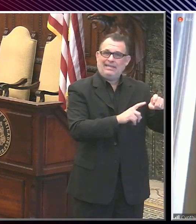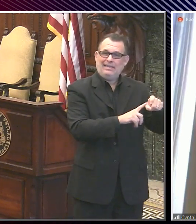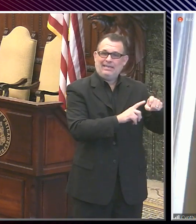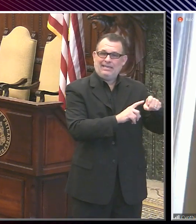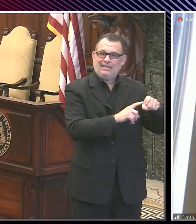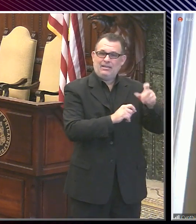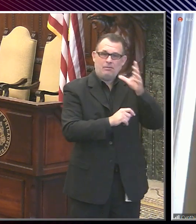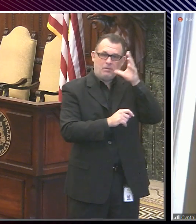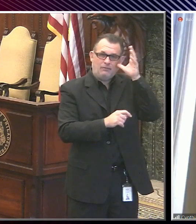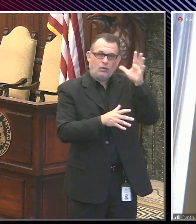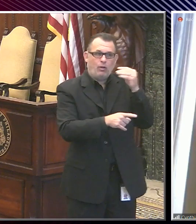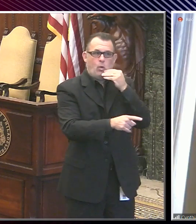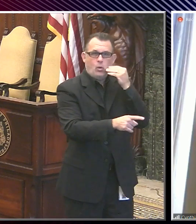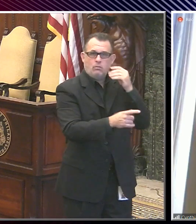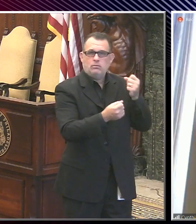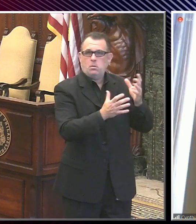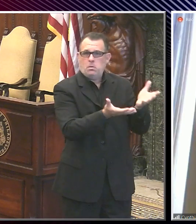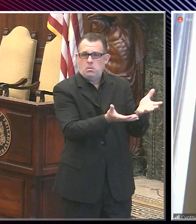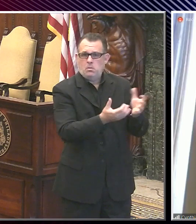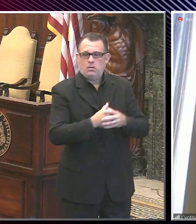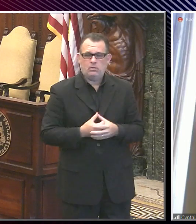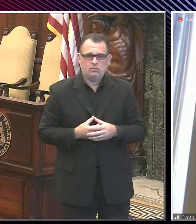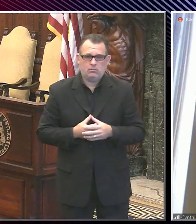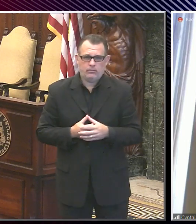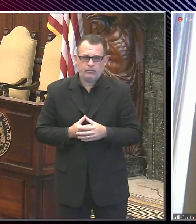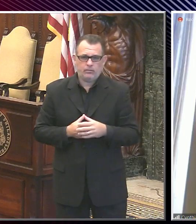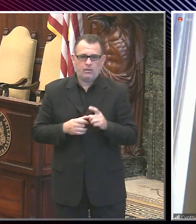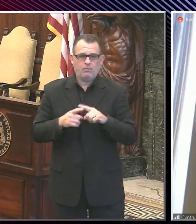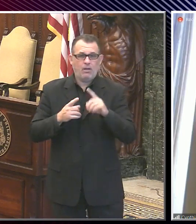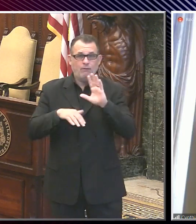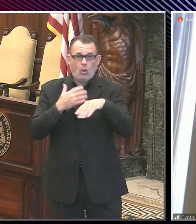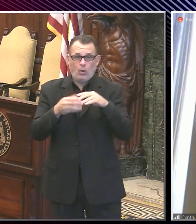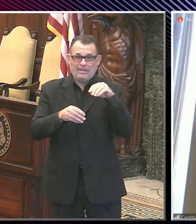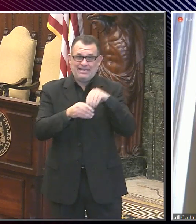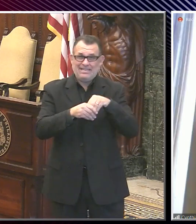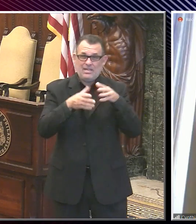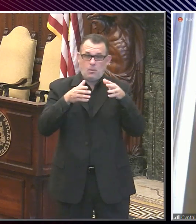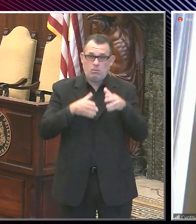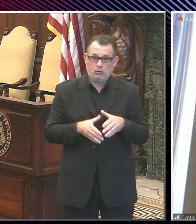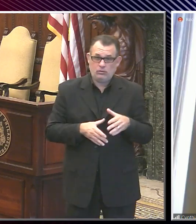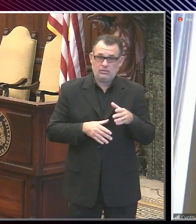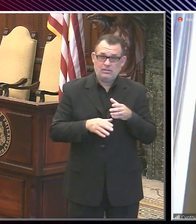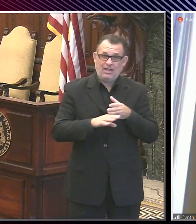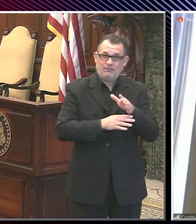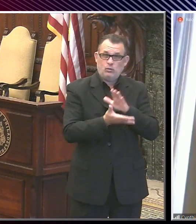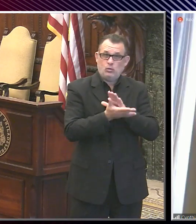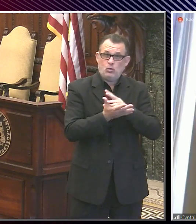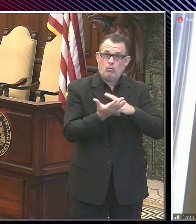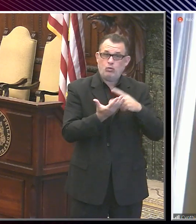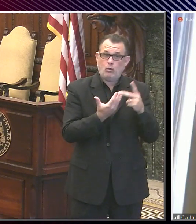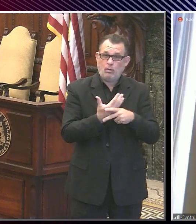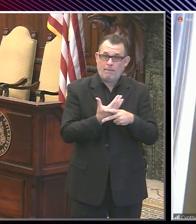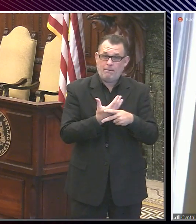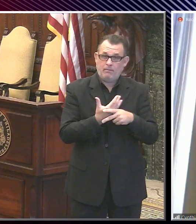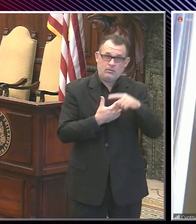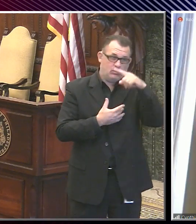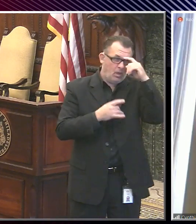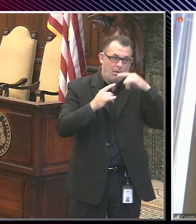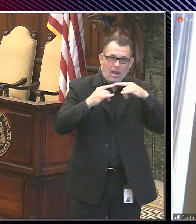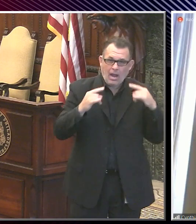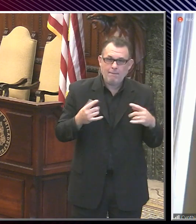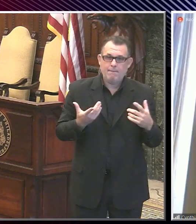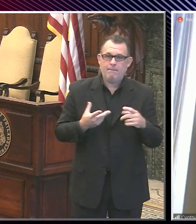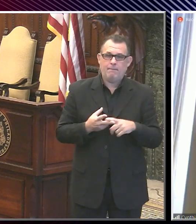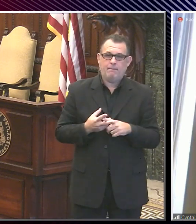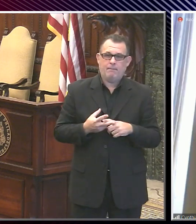terms of experience is both of our, all of our in-person after school programs and summer camp programs that were